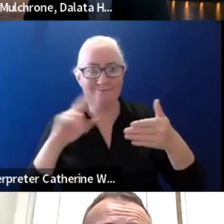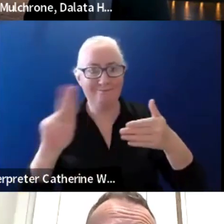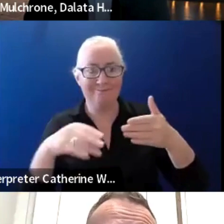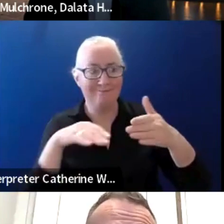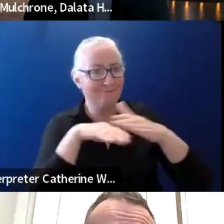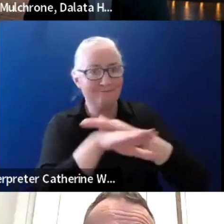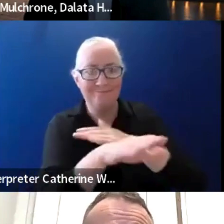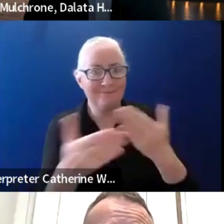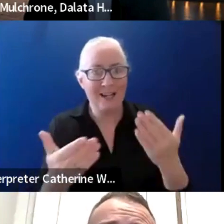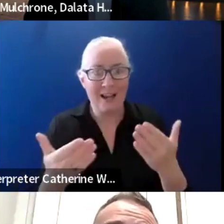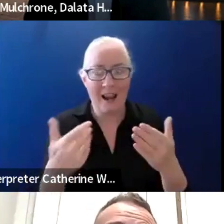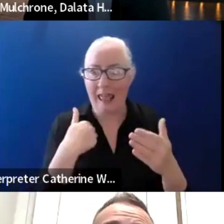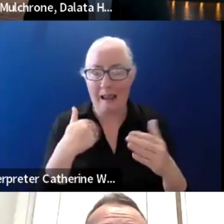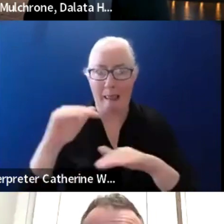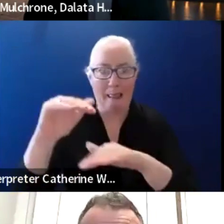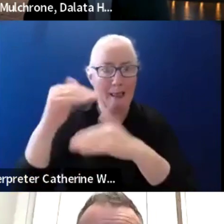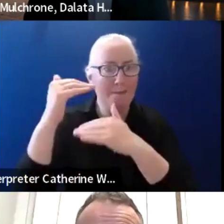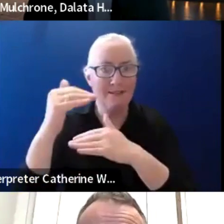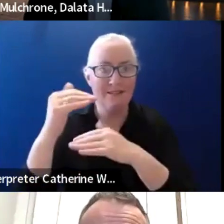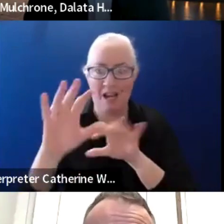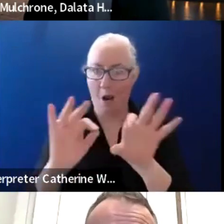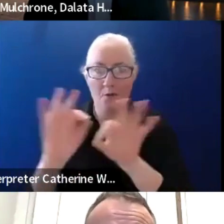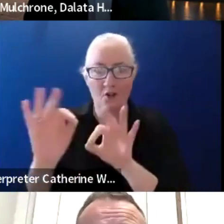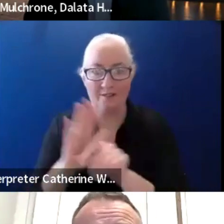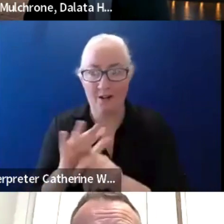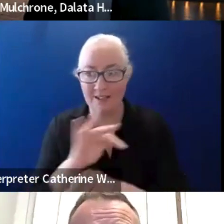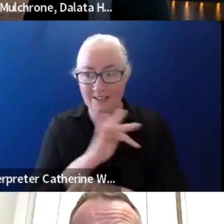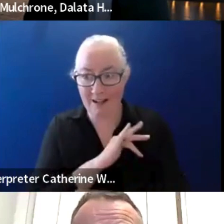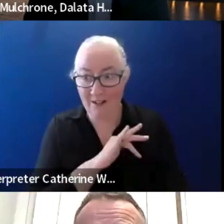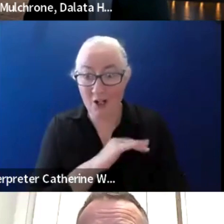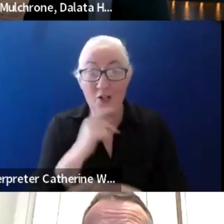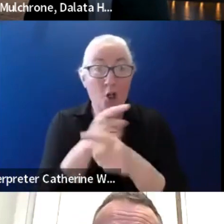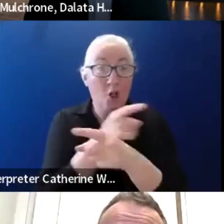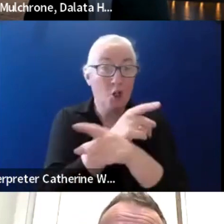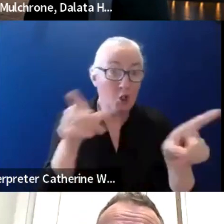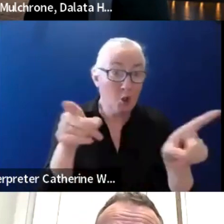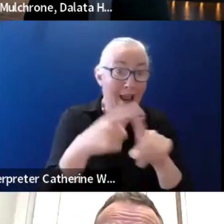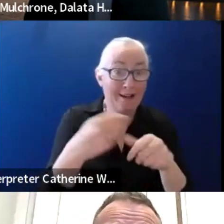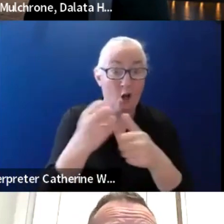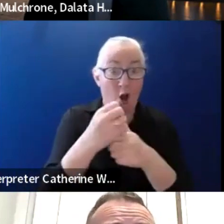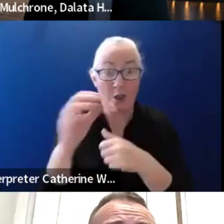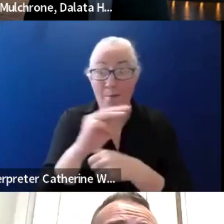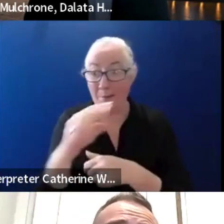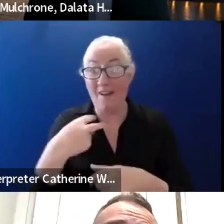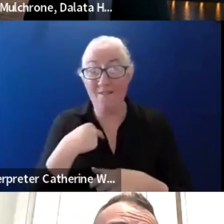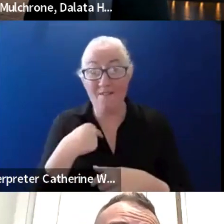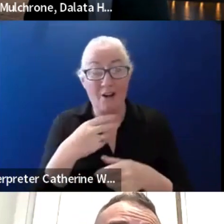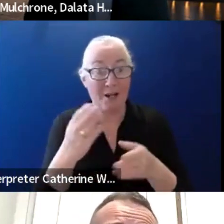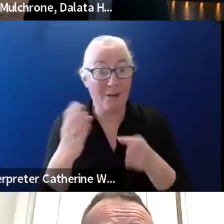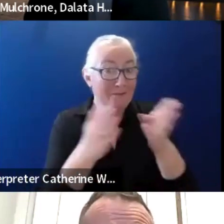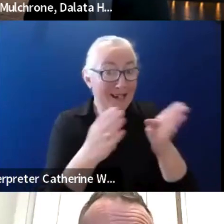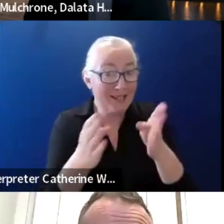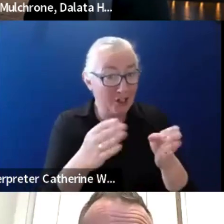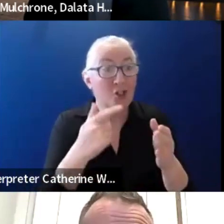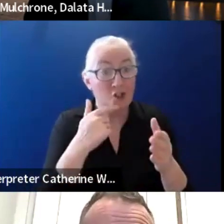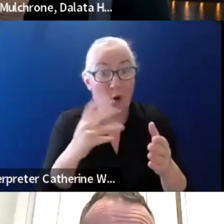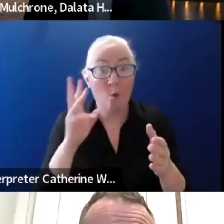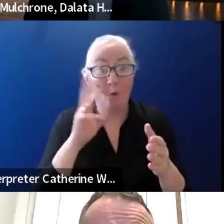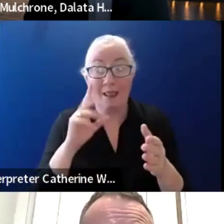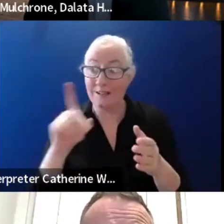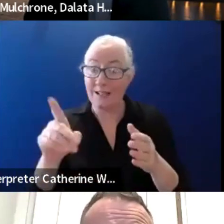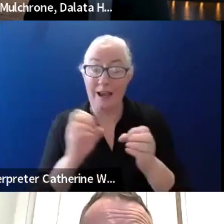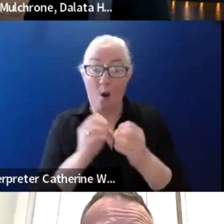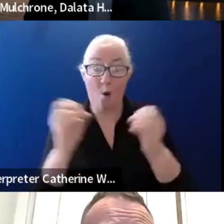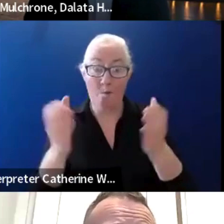set of options for their life. And yourselves and other people are very big in opening that up for people. So it's around that,